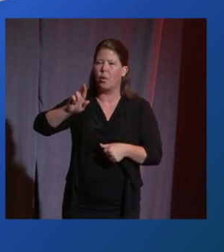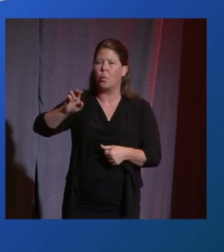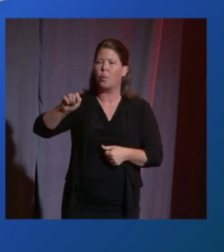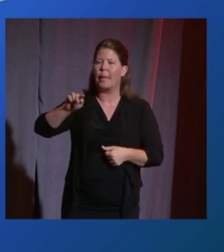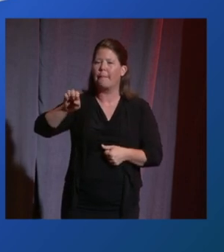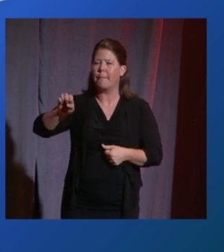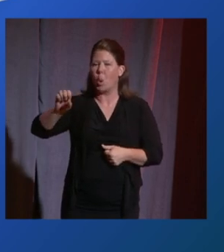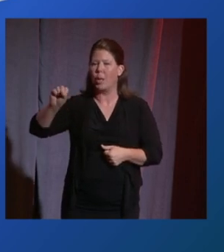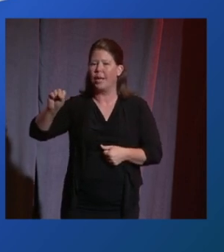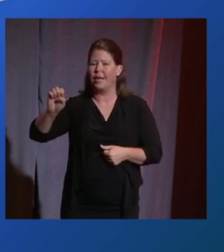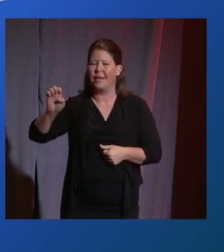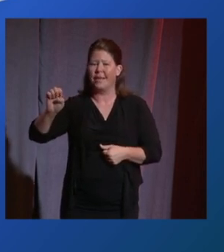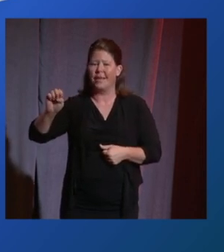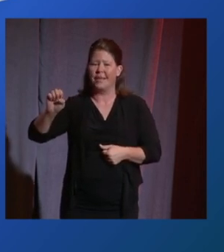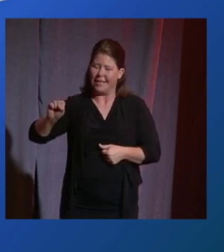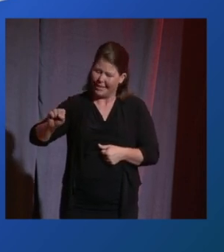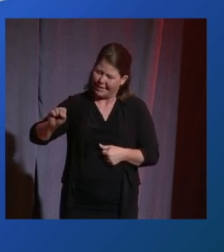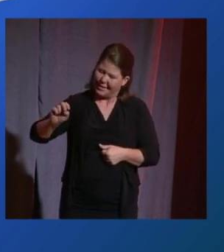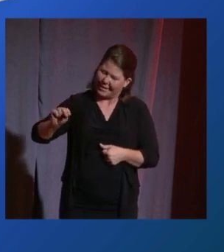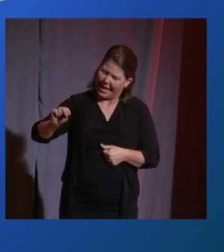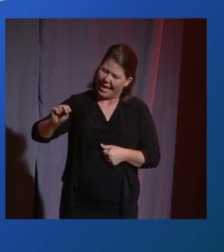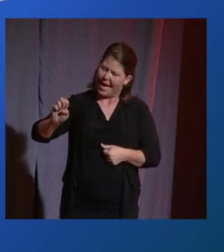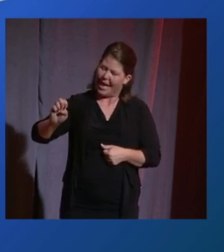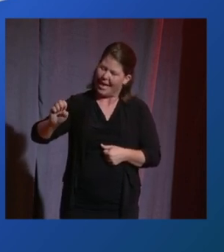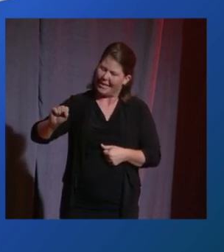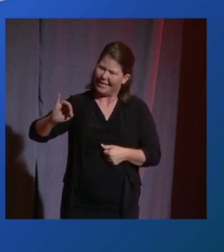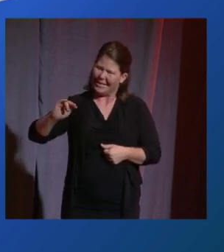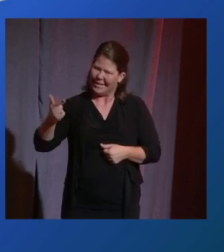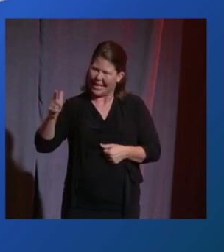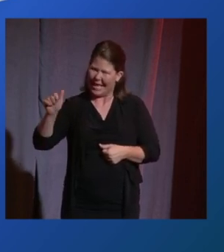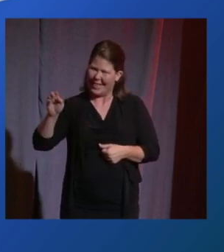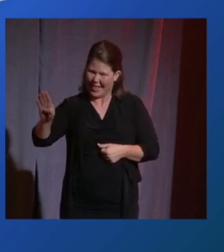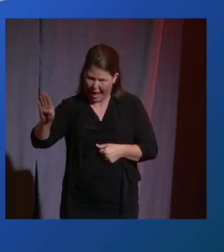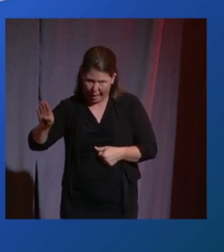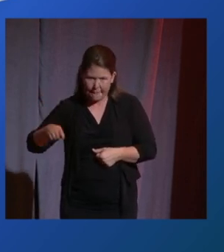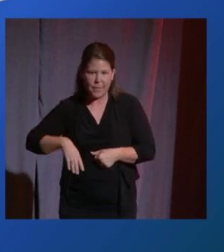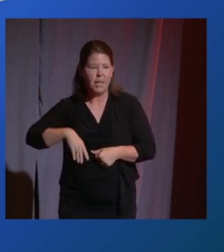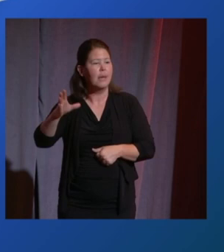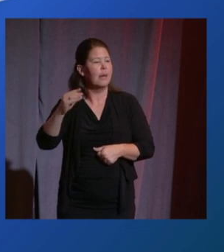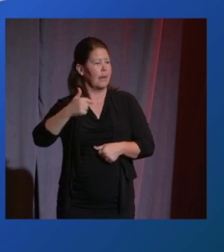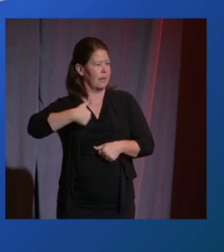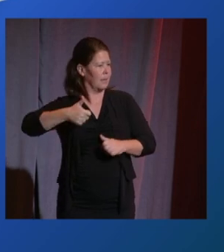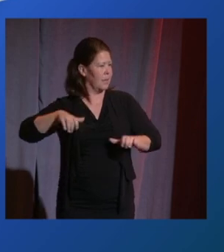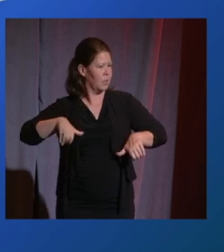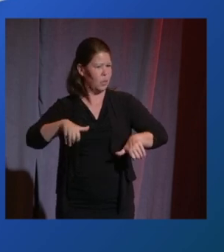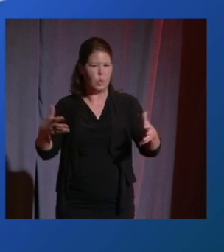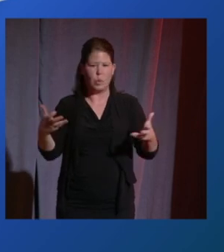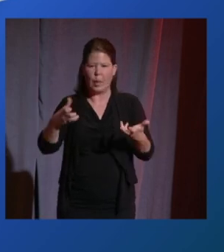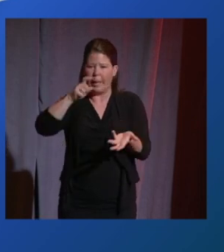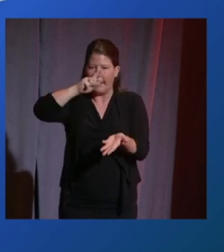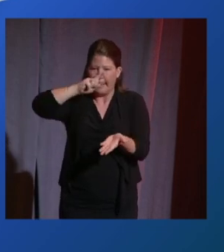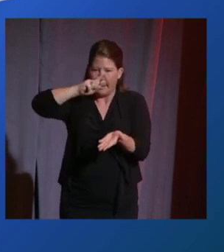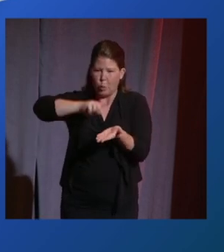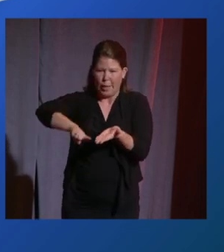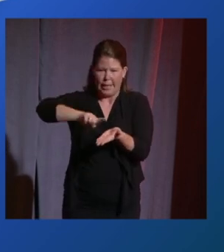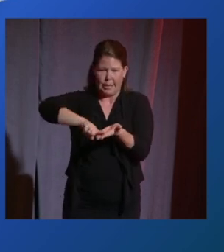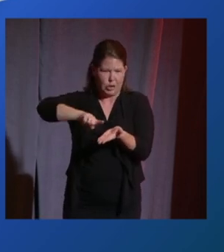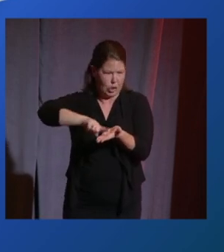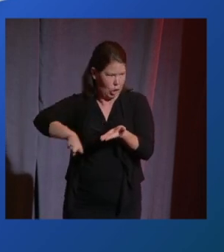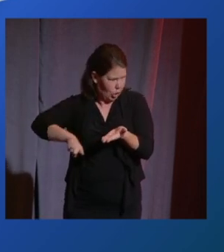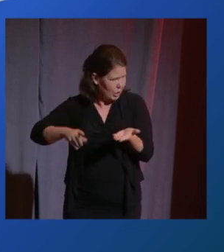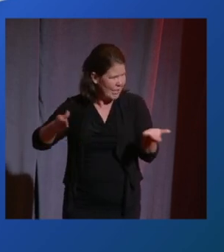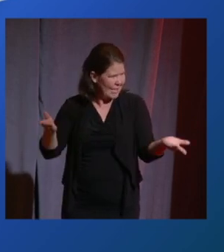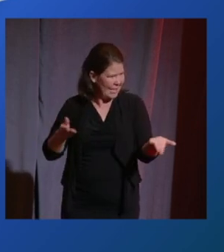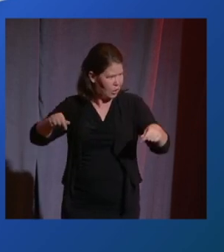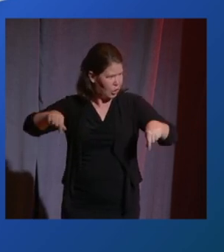is advised by Dr Sagan and I conduct research I am using ground penetrating radar to